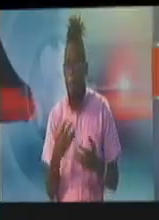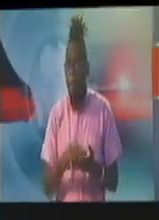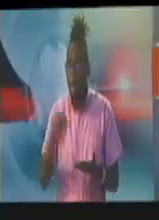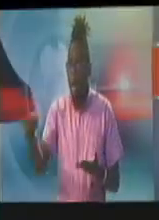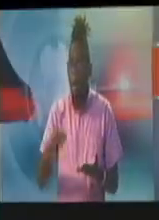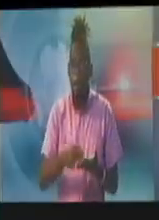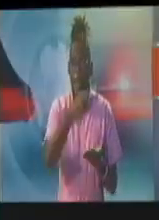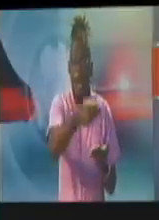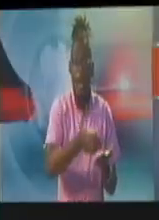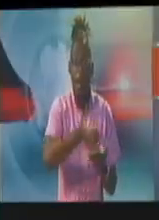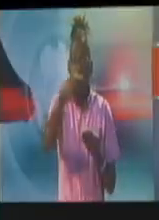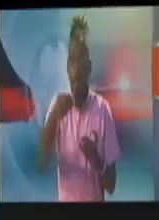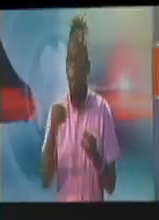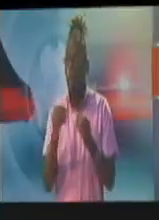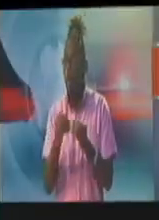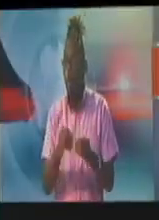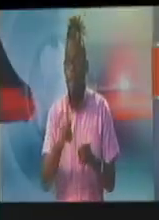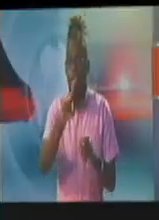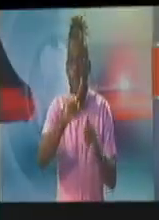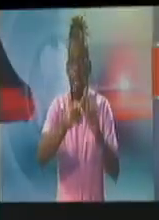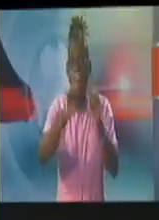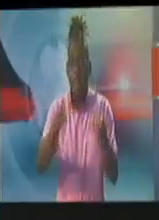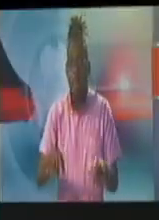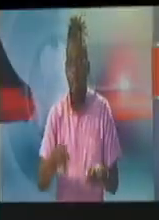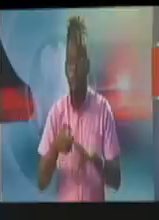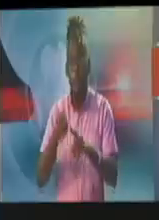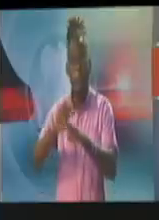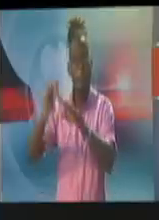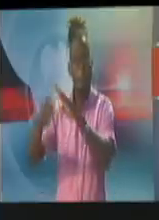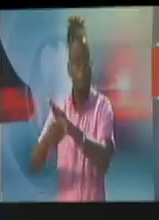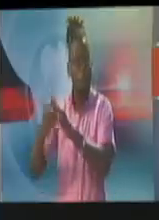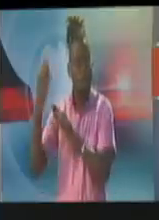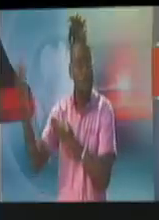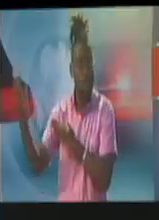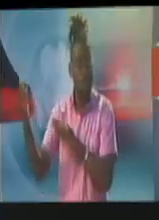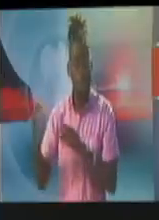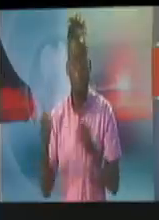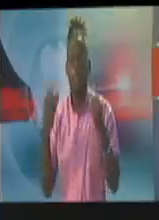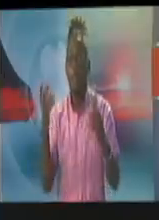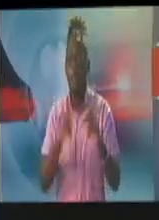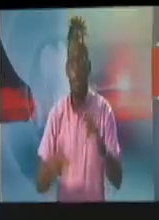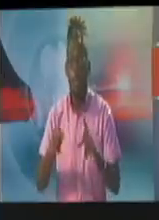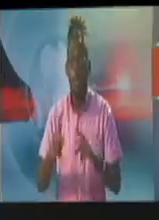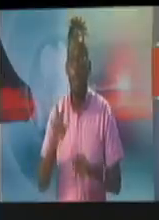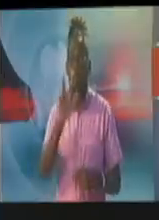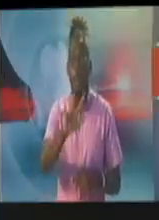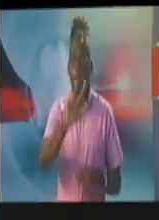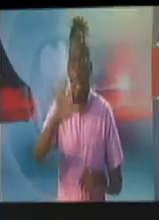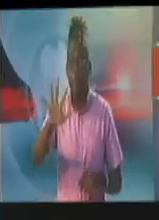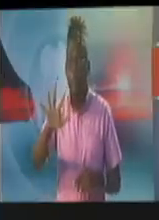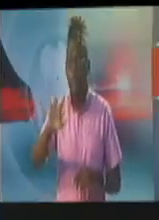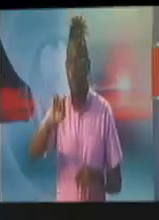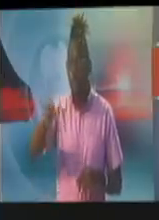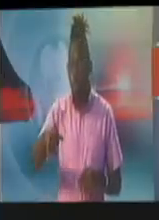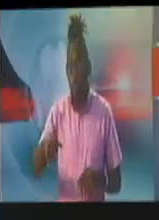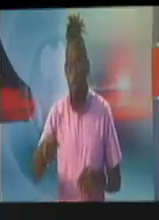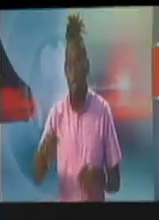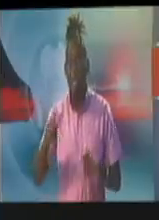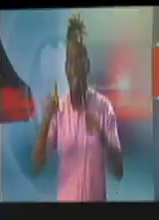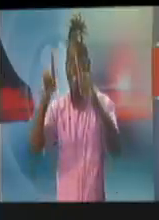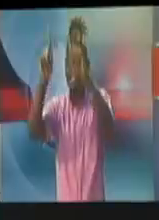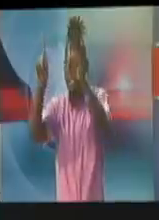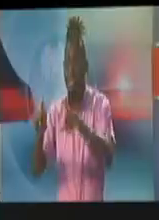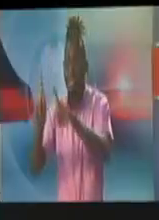tests. Barbados, their population is 286,000 and they purchased 35,000 from Cayman Islands. And I could go